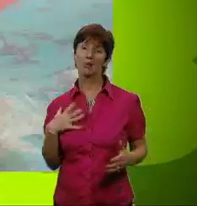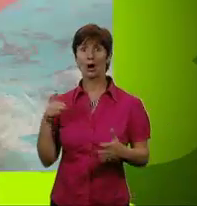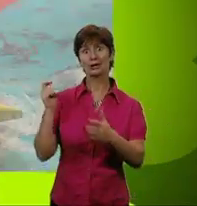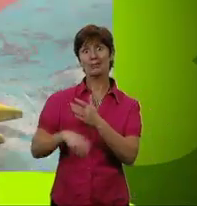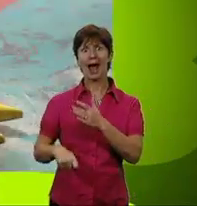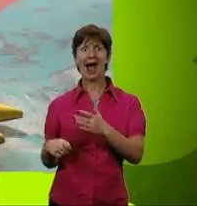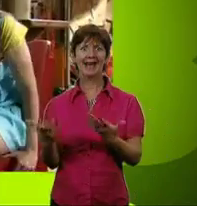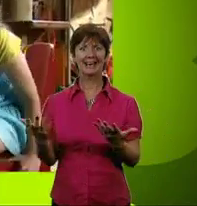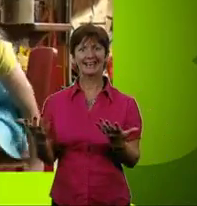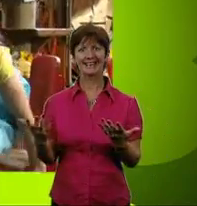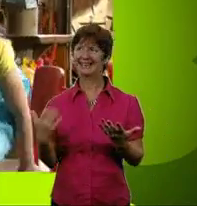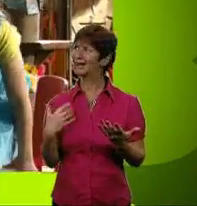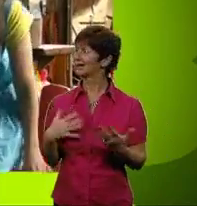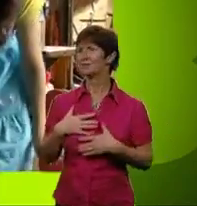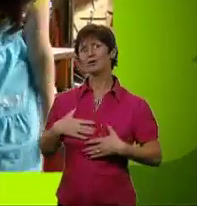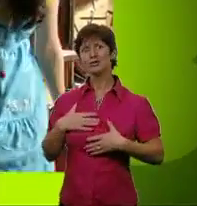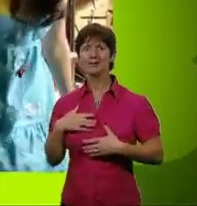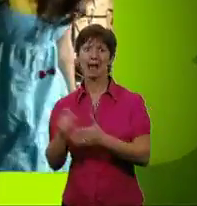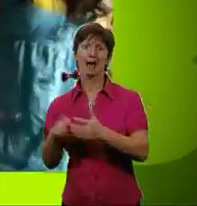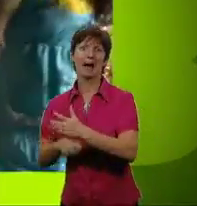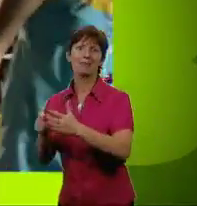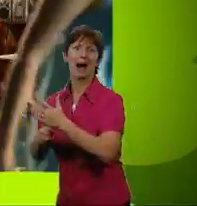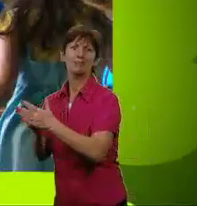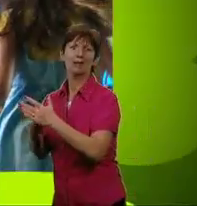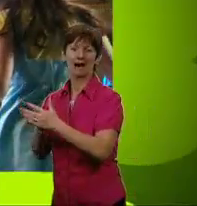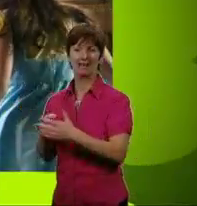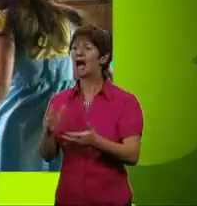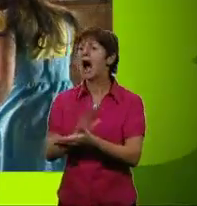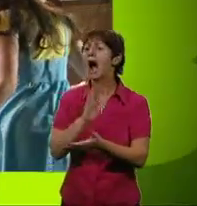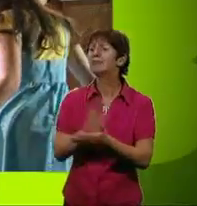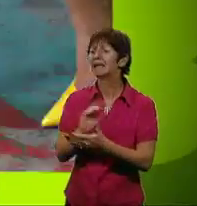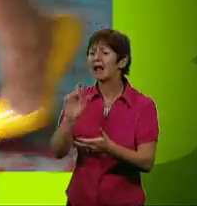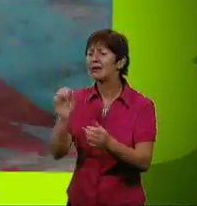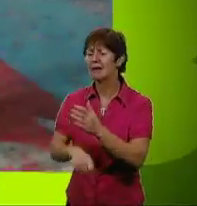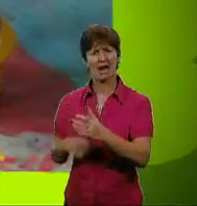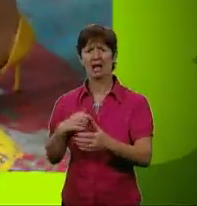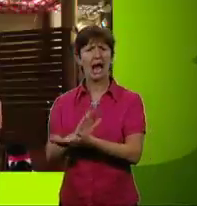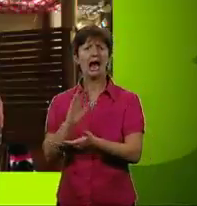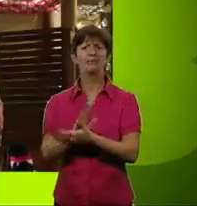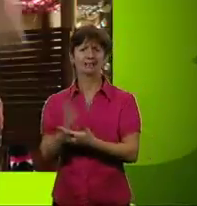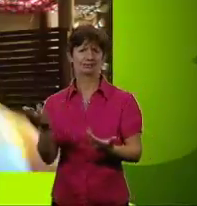binge. You don't get happy unless you shop. Boys just don't understand.